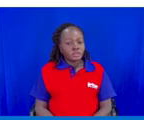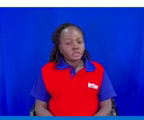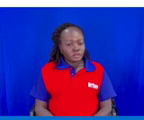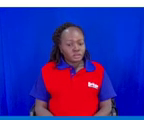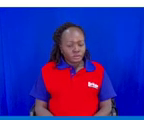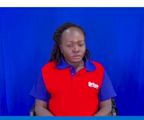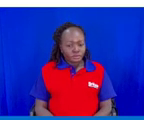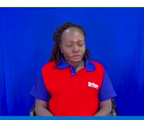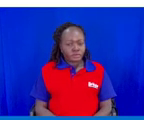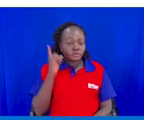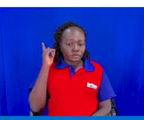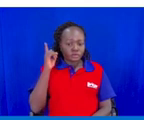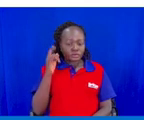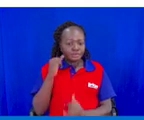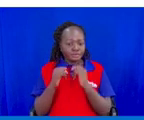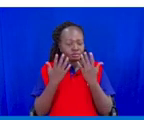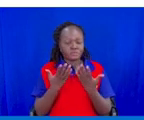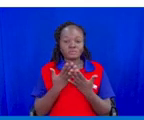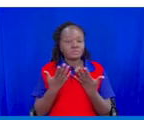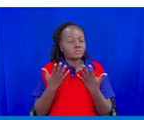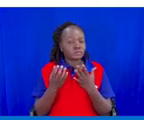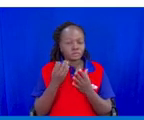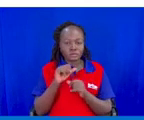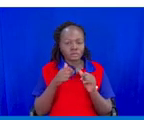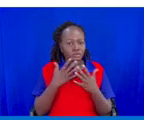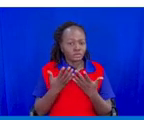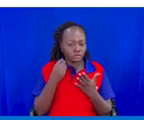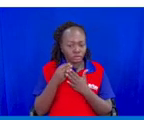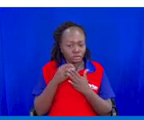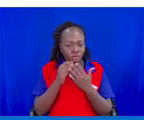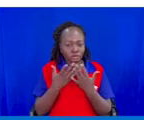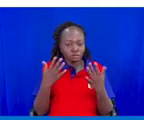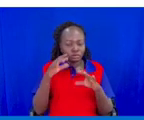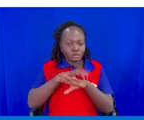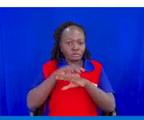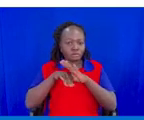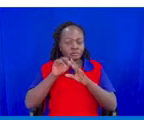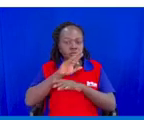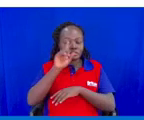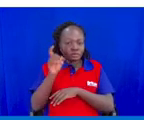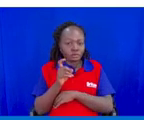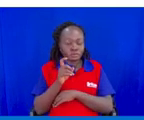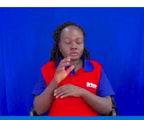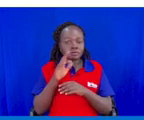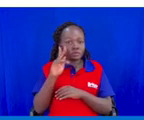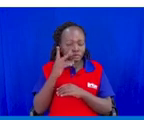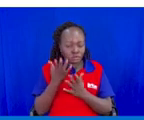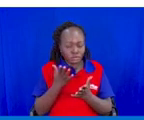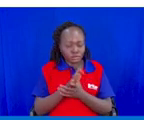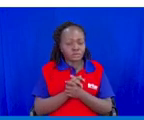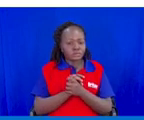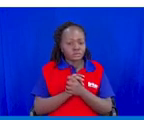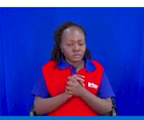This is just a snapshot of the fixed income products that we've got in Kenya: treasury bills, bank deposits,